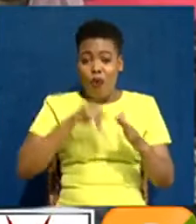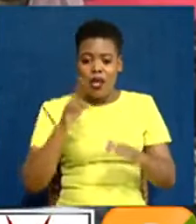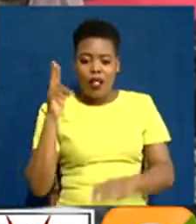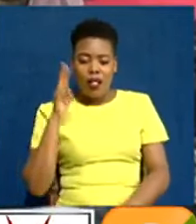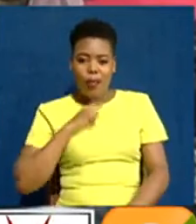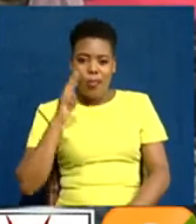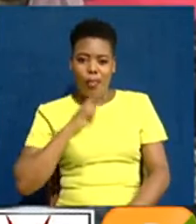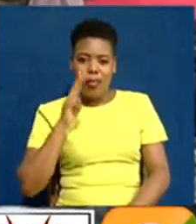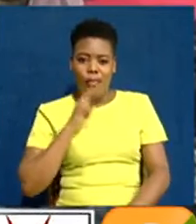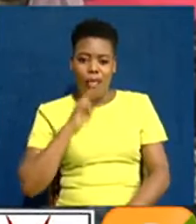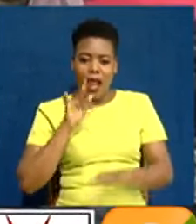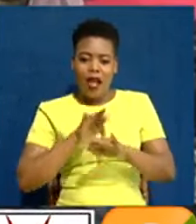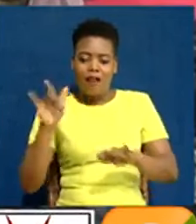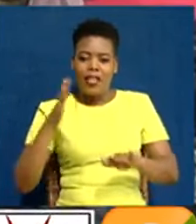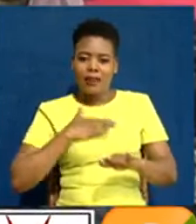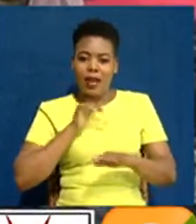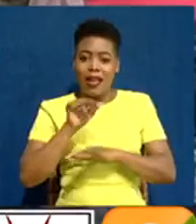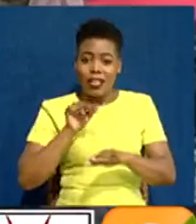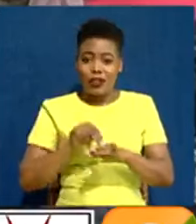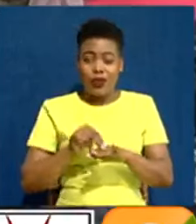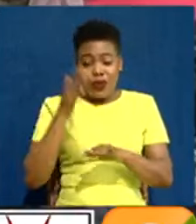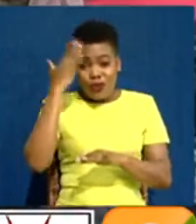that poses to our nation.